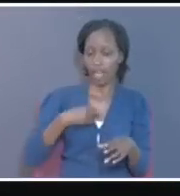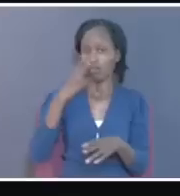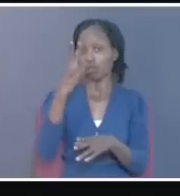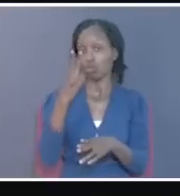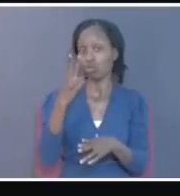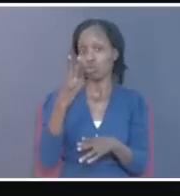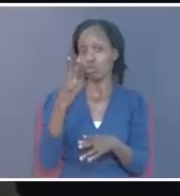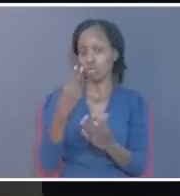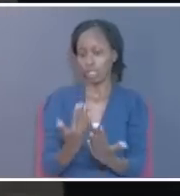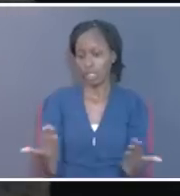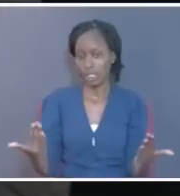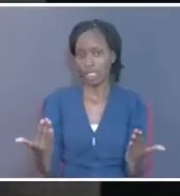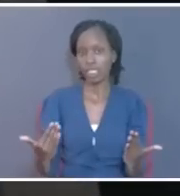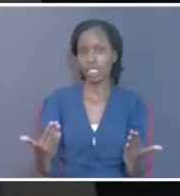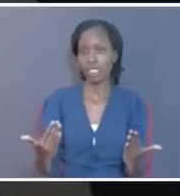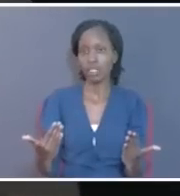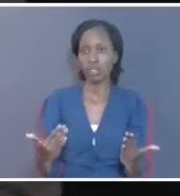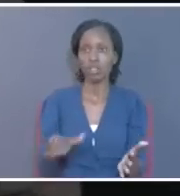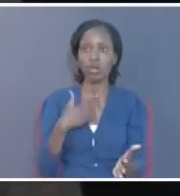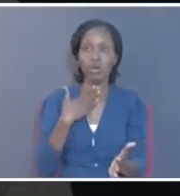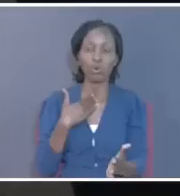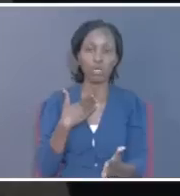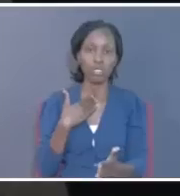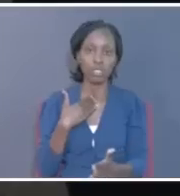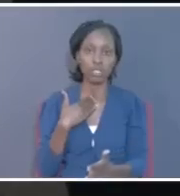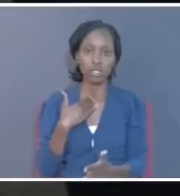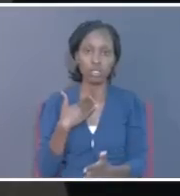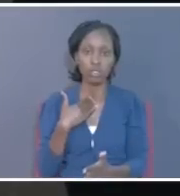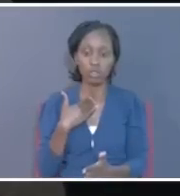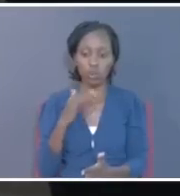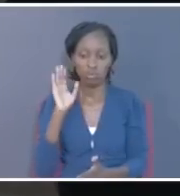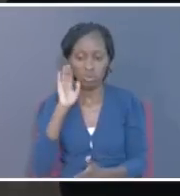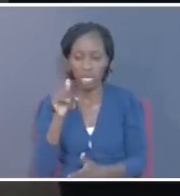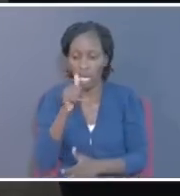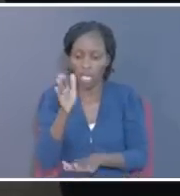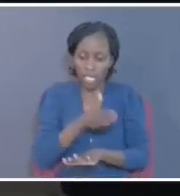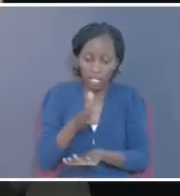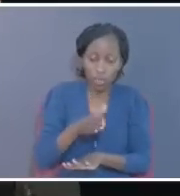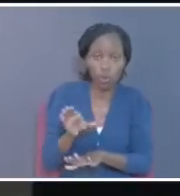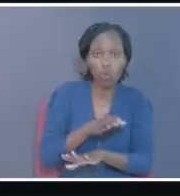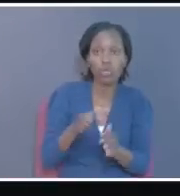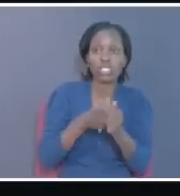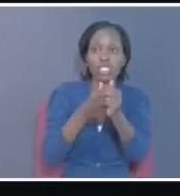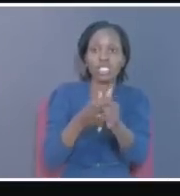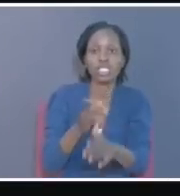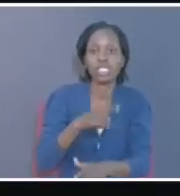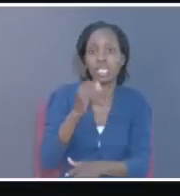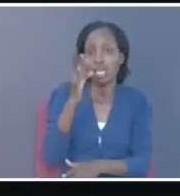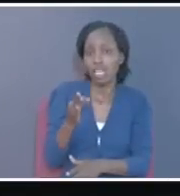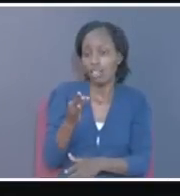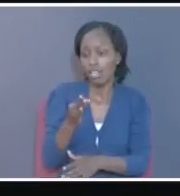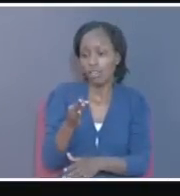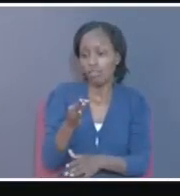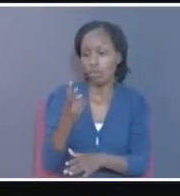he comes, would love to hear and listen to another song by the worship team. And please, if you're there, feel free